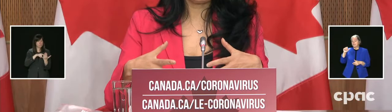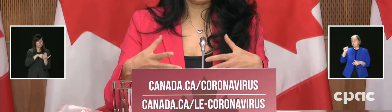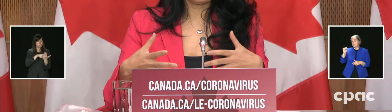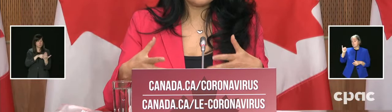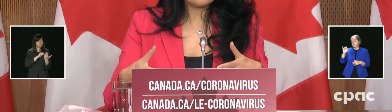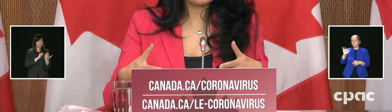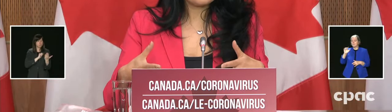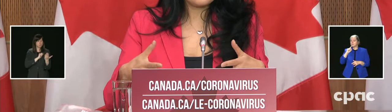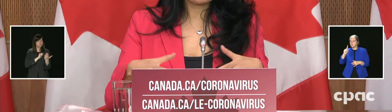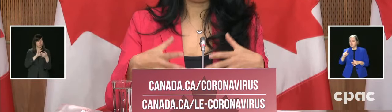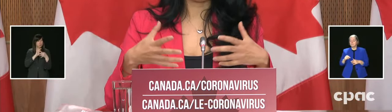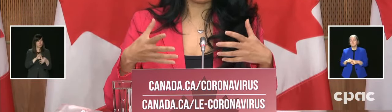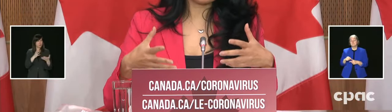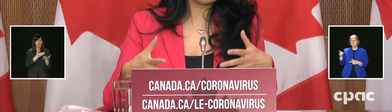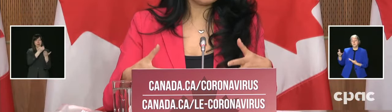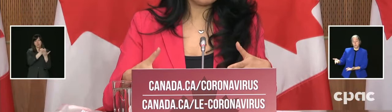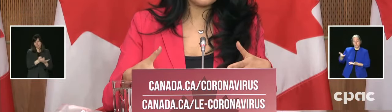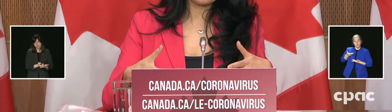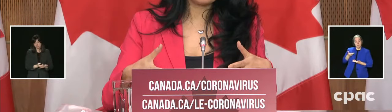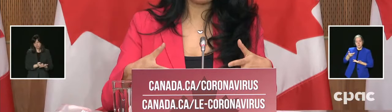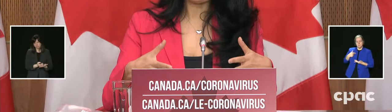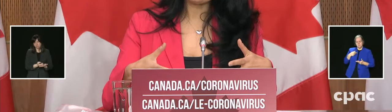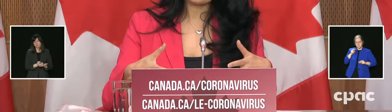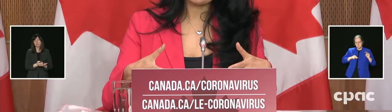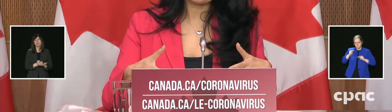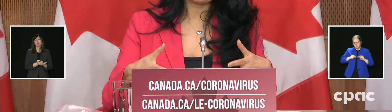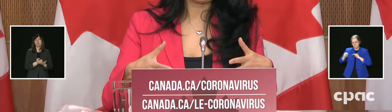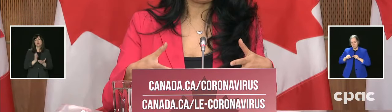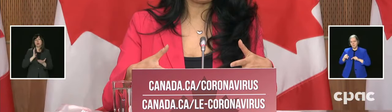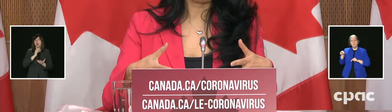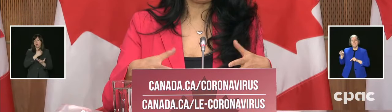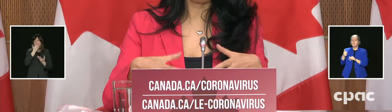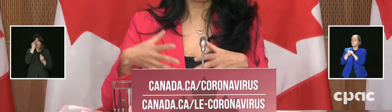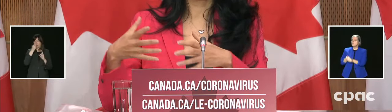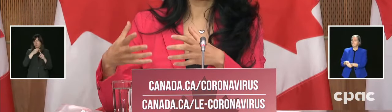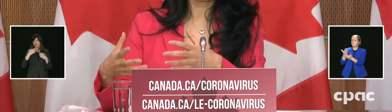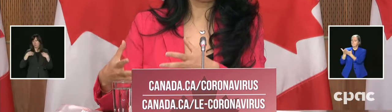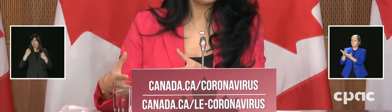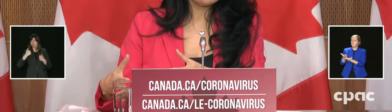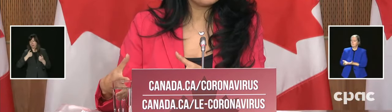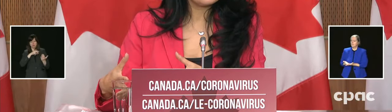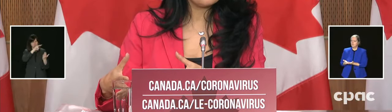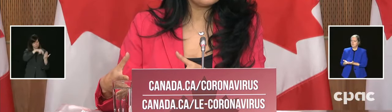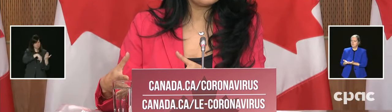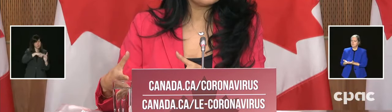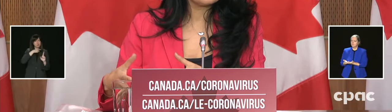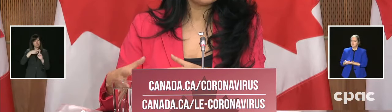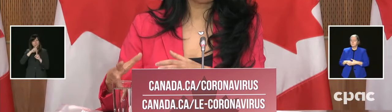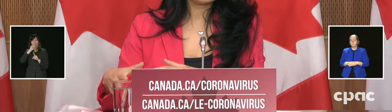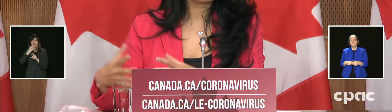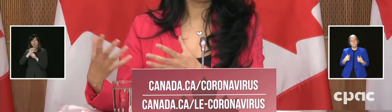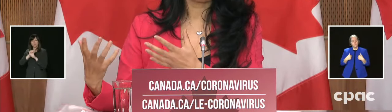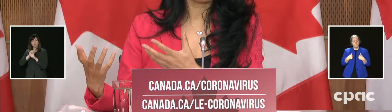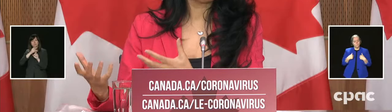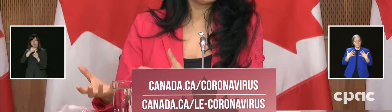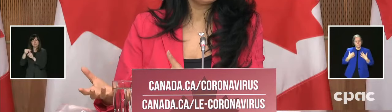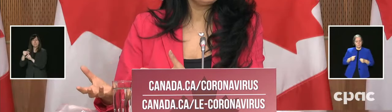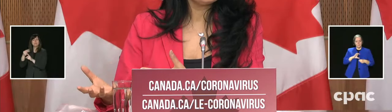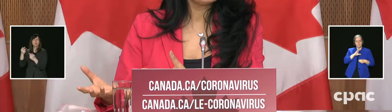in an evidence base. So again, the information that we look at Health Canada, plus the real world evidence, plus